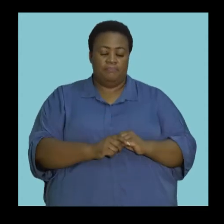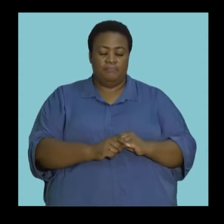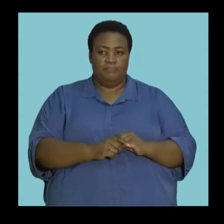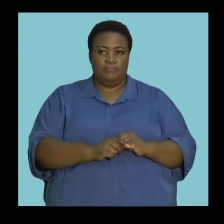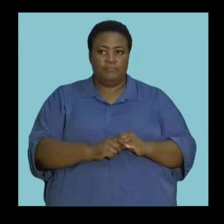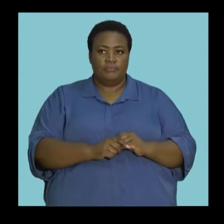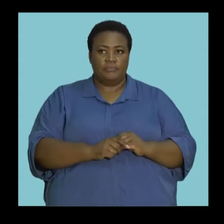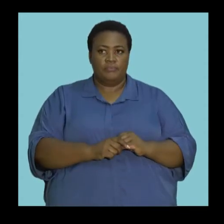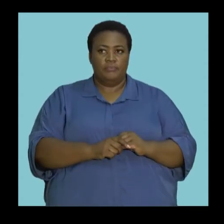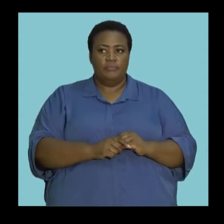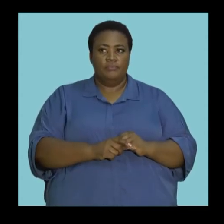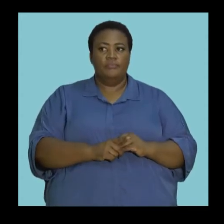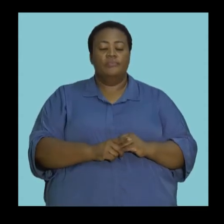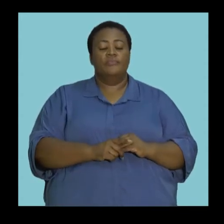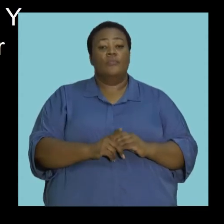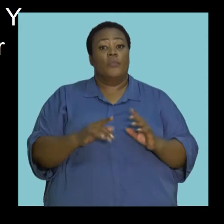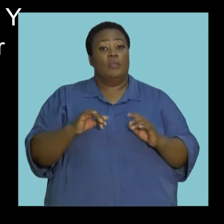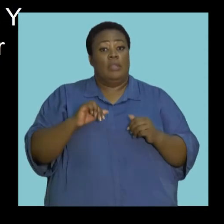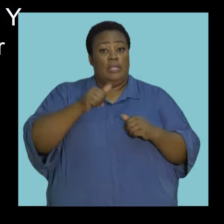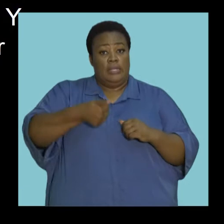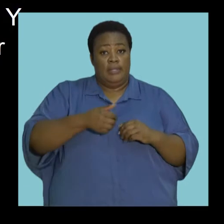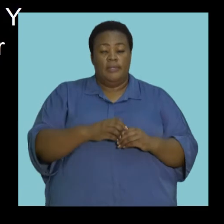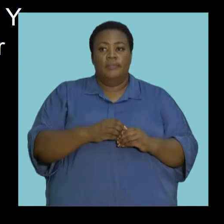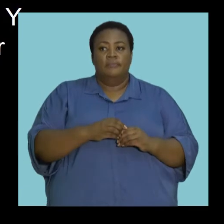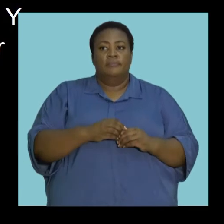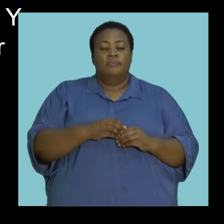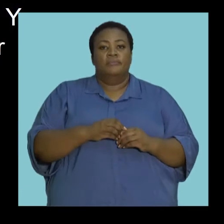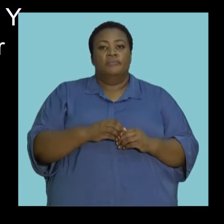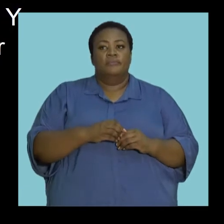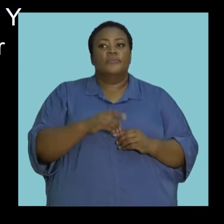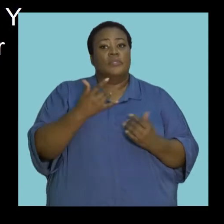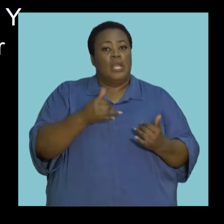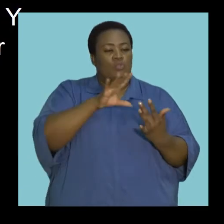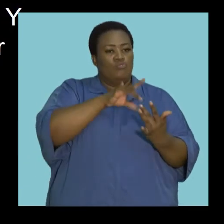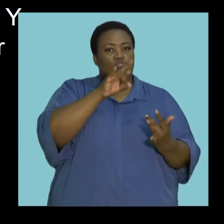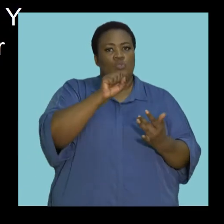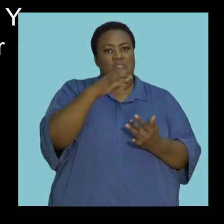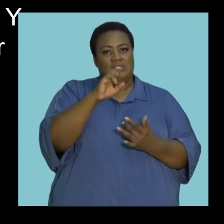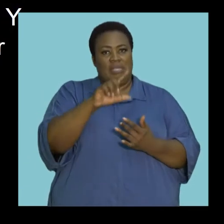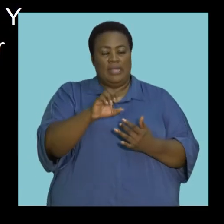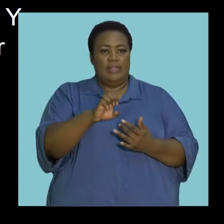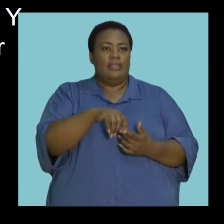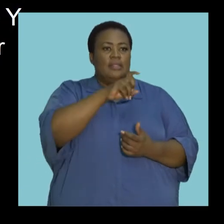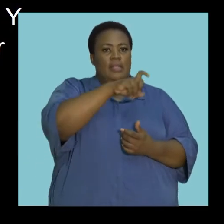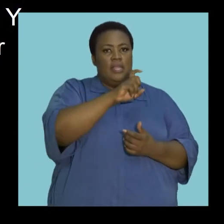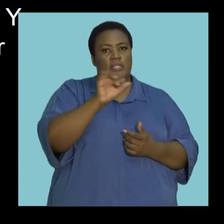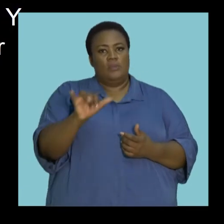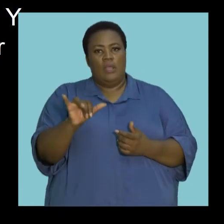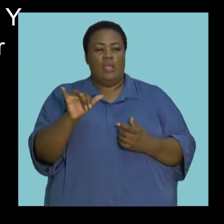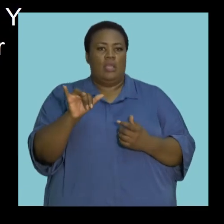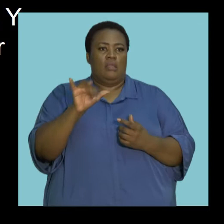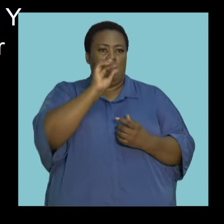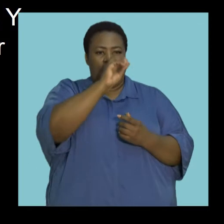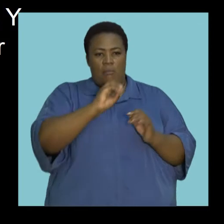y-axis with the units. So let's look at the next step. Step 3. We chose the scale, the x and y axes have